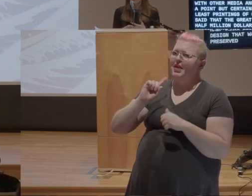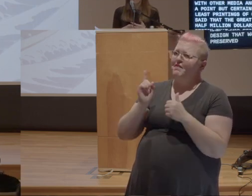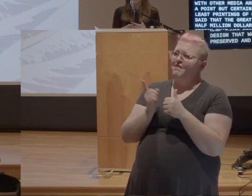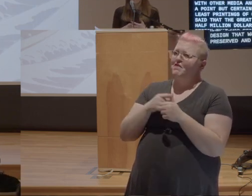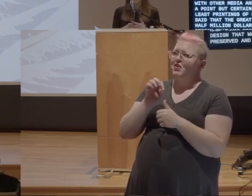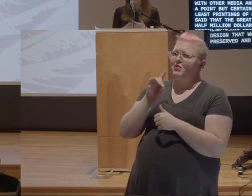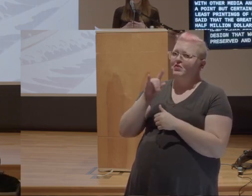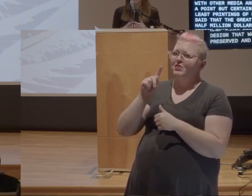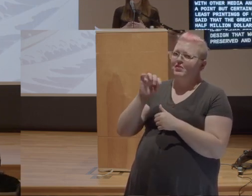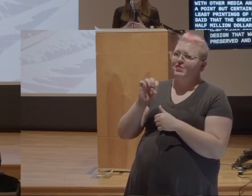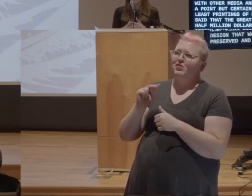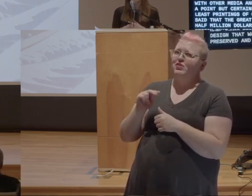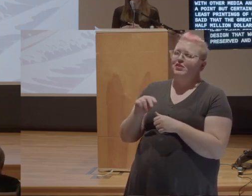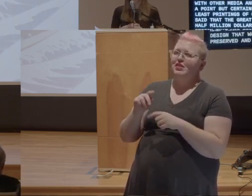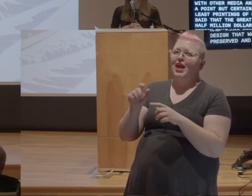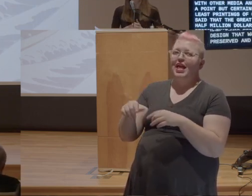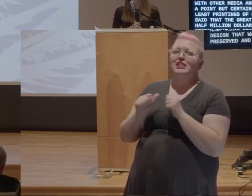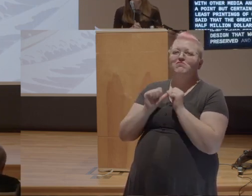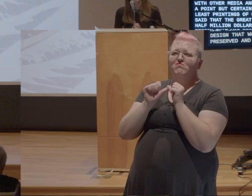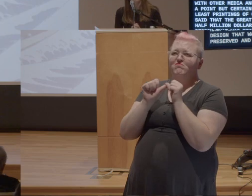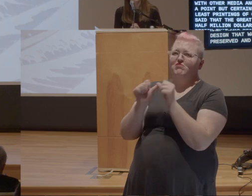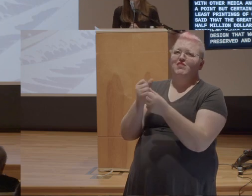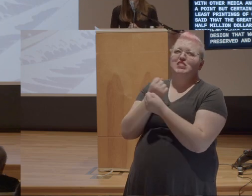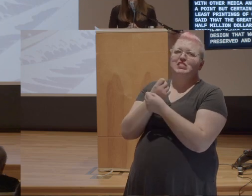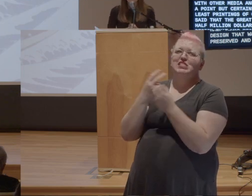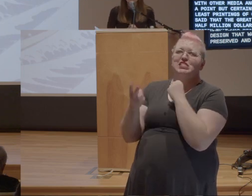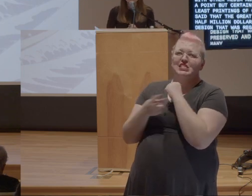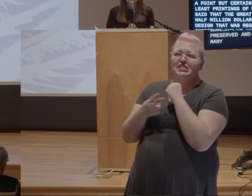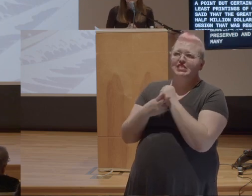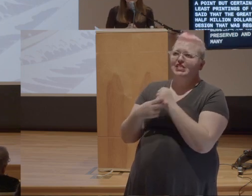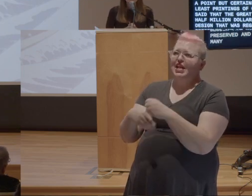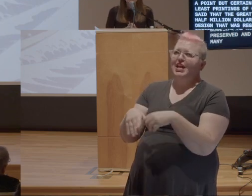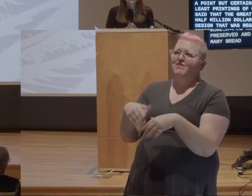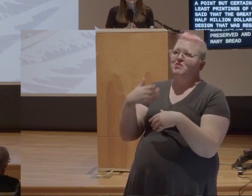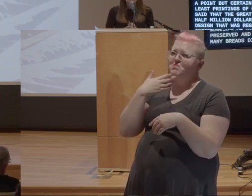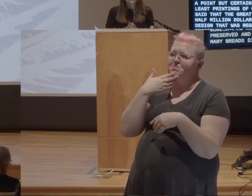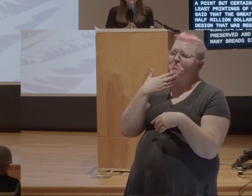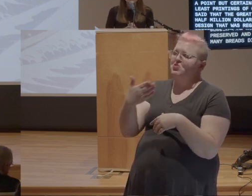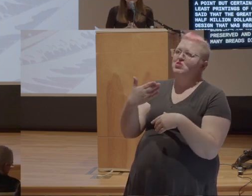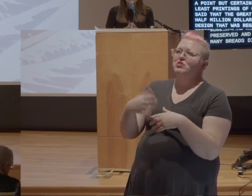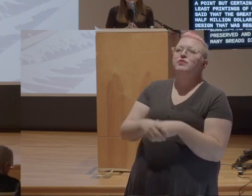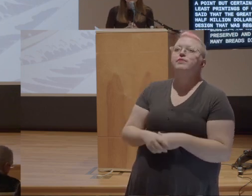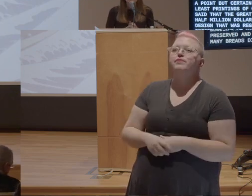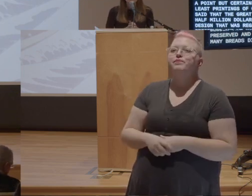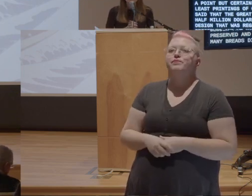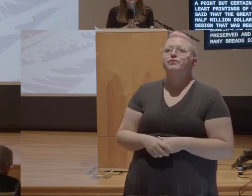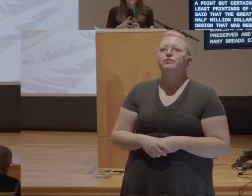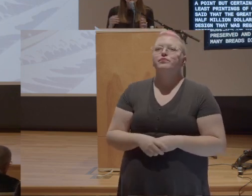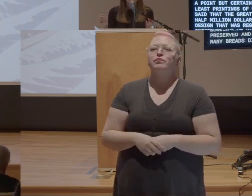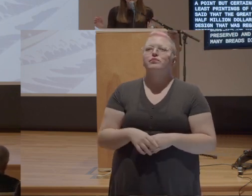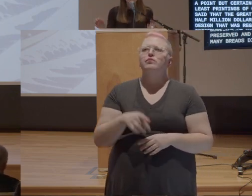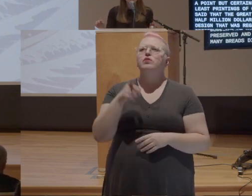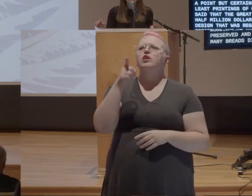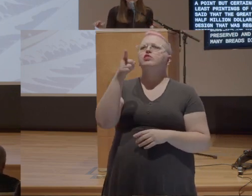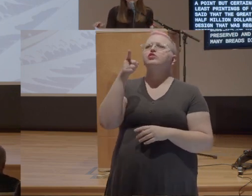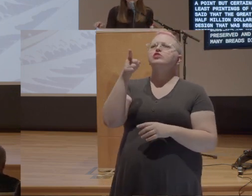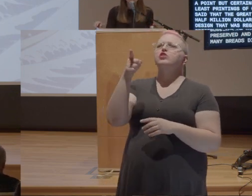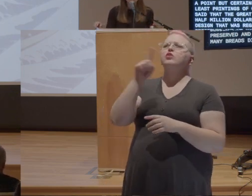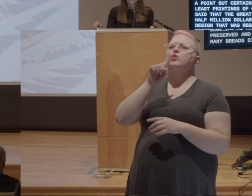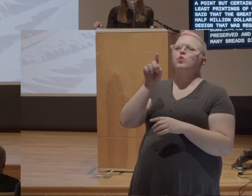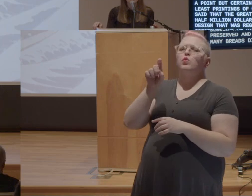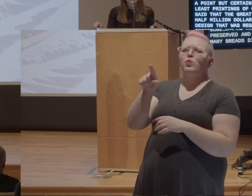And we have a question back here. How many prints did Hokusai and Hiroshige make? How many